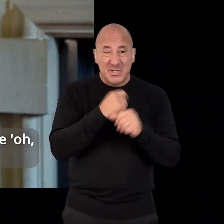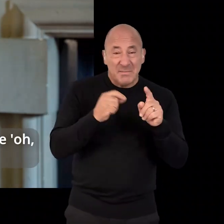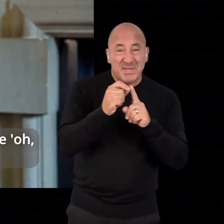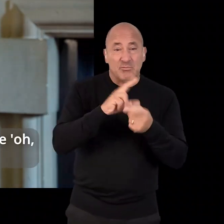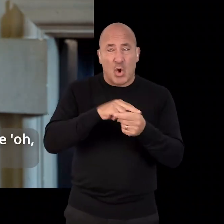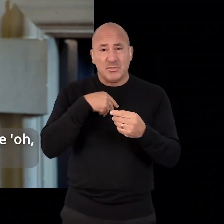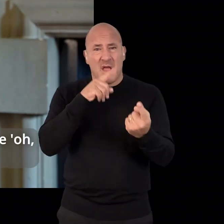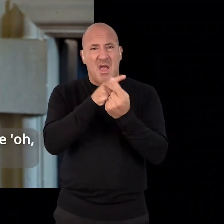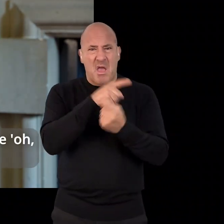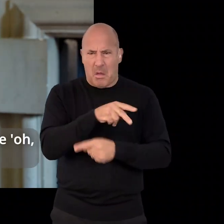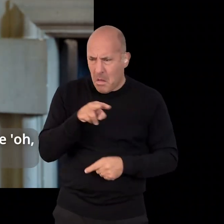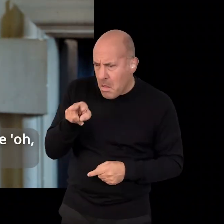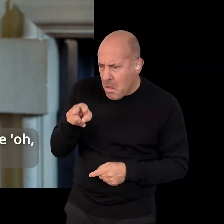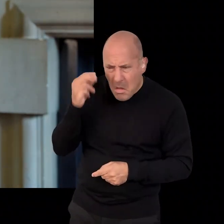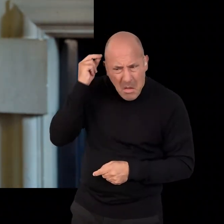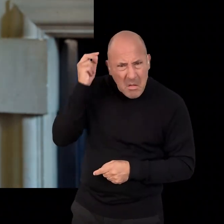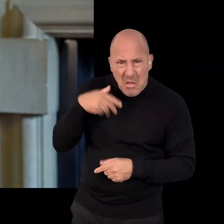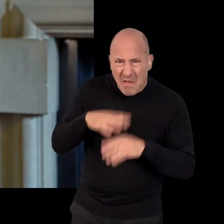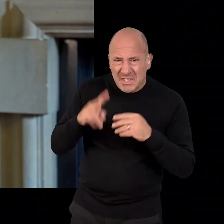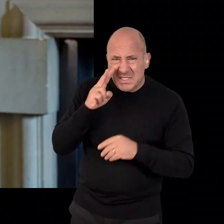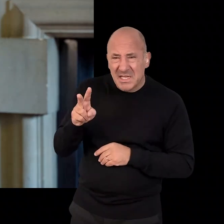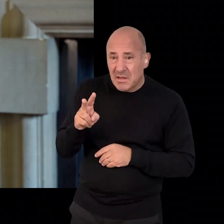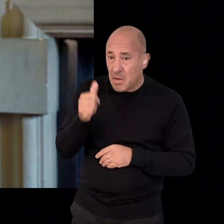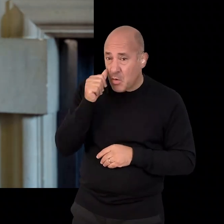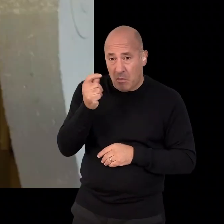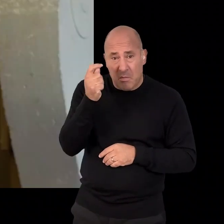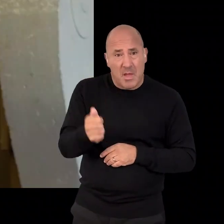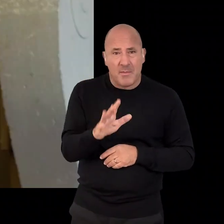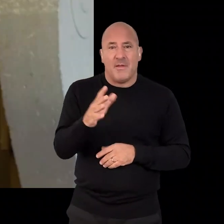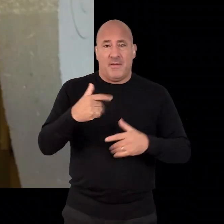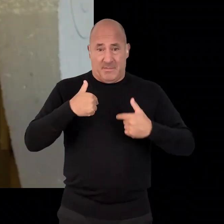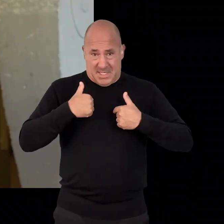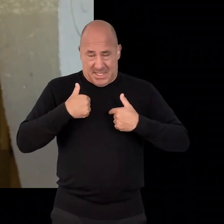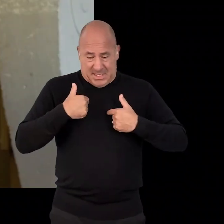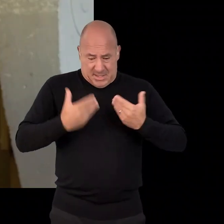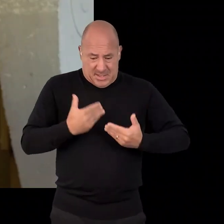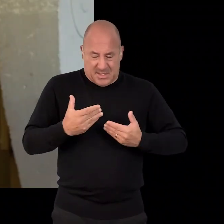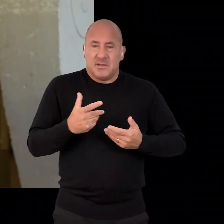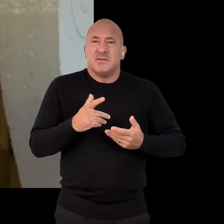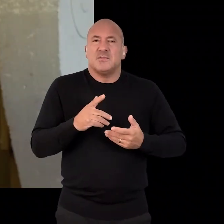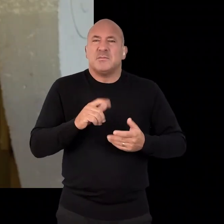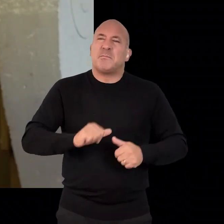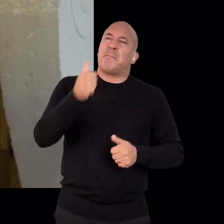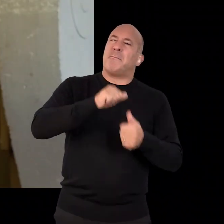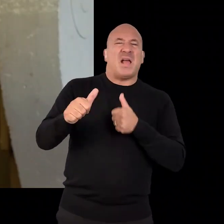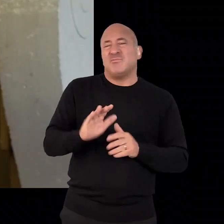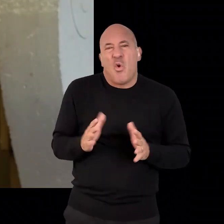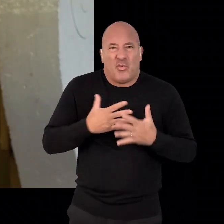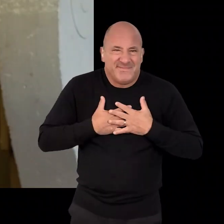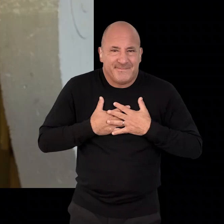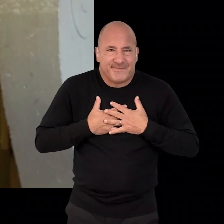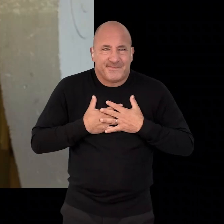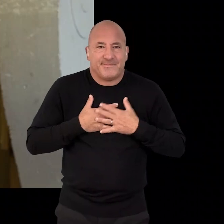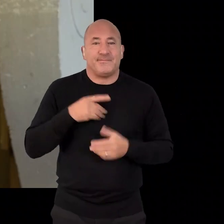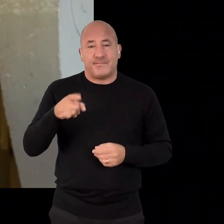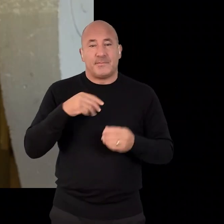I've seen and they've gone, oh, I've never seen this before, so I know it's niche. For what I do, it's not